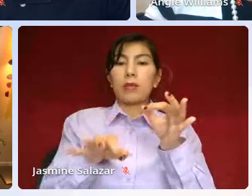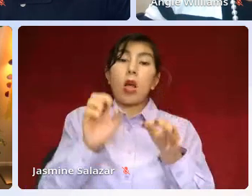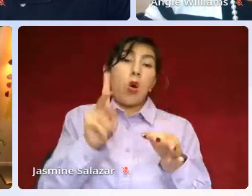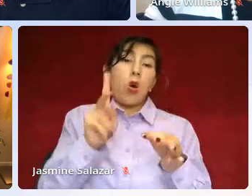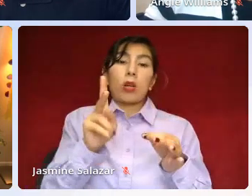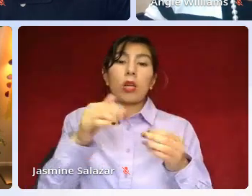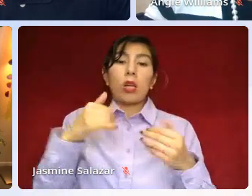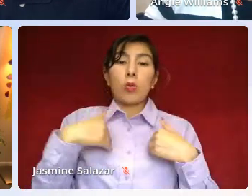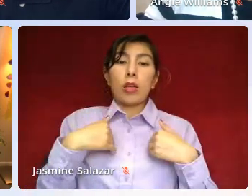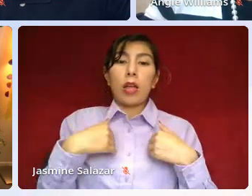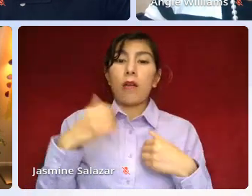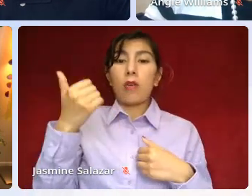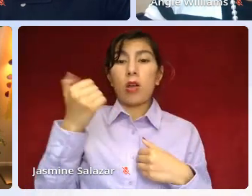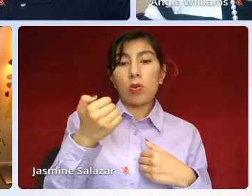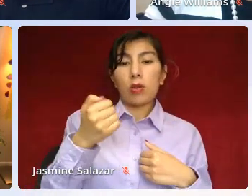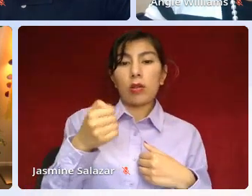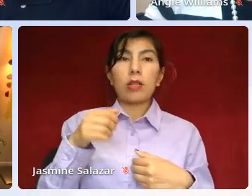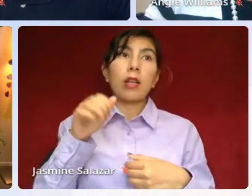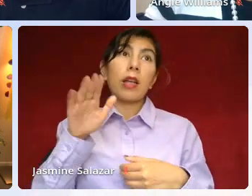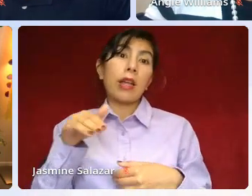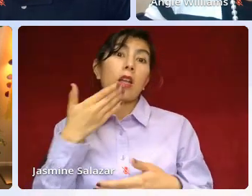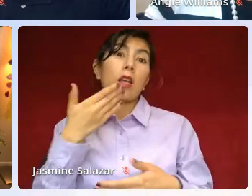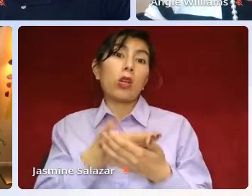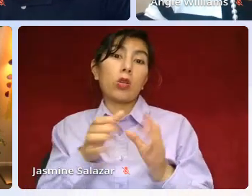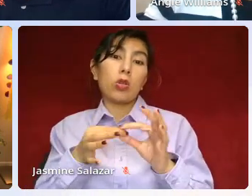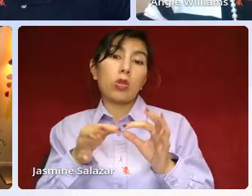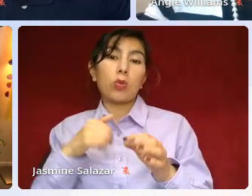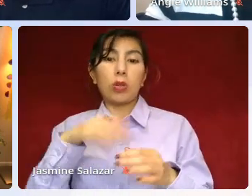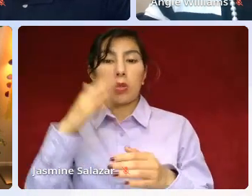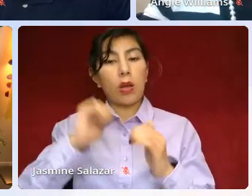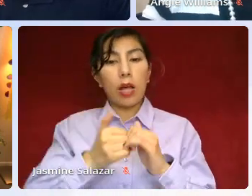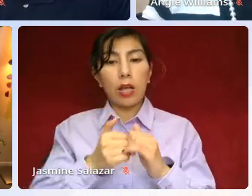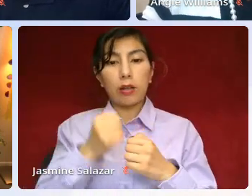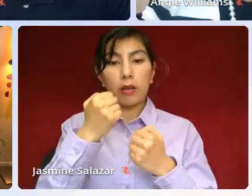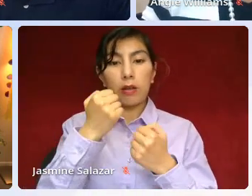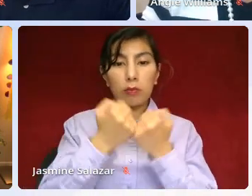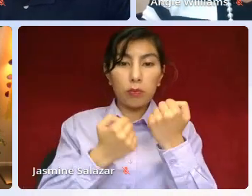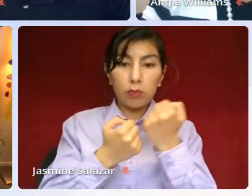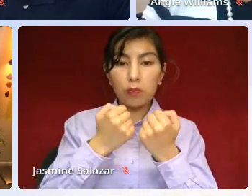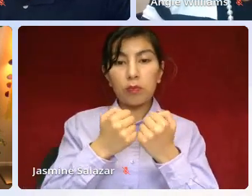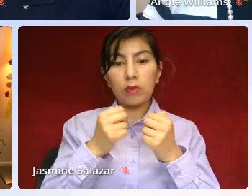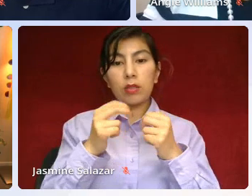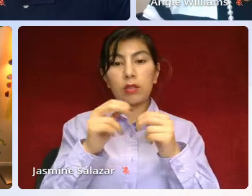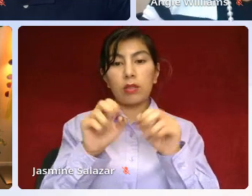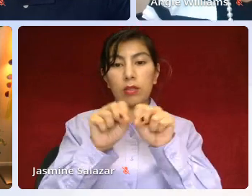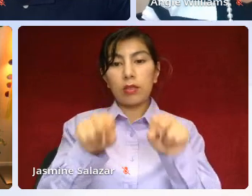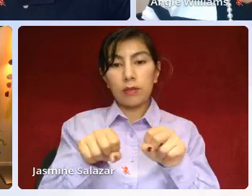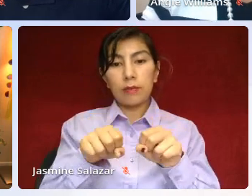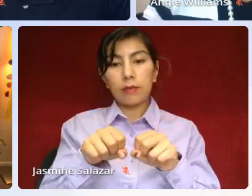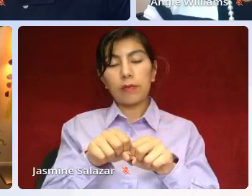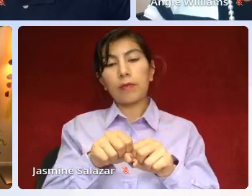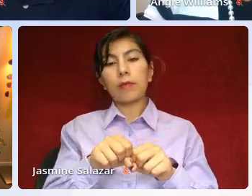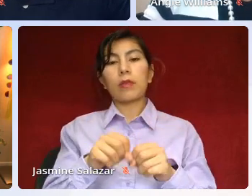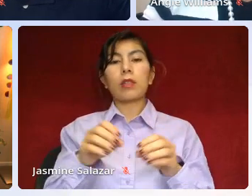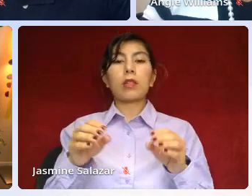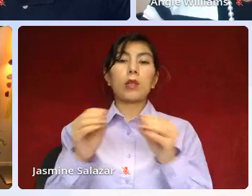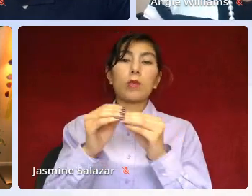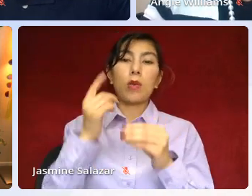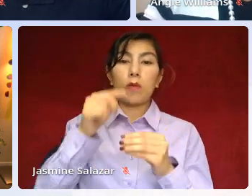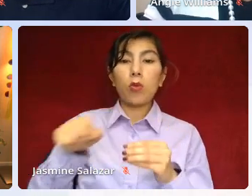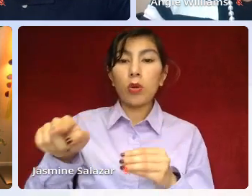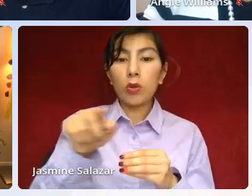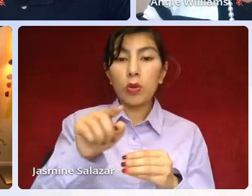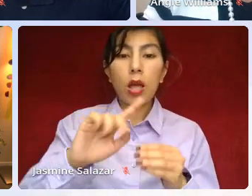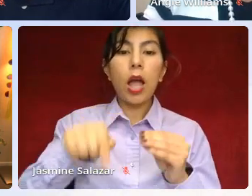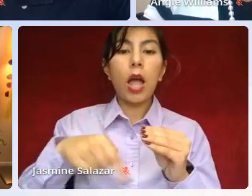have a grant, or, hey, good news, we know how to build a system. It was much more for all of you